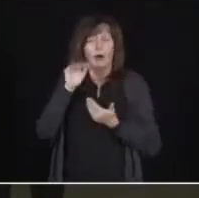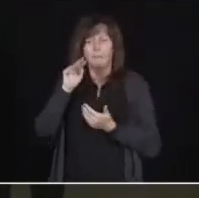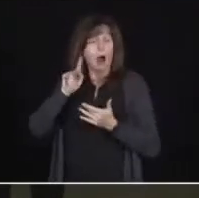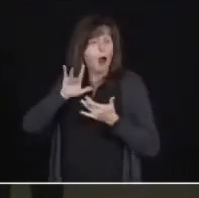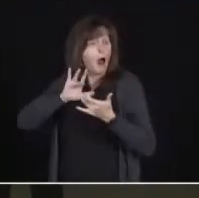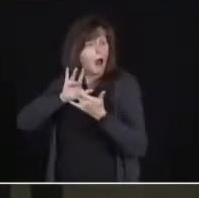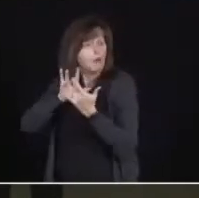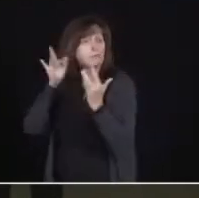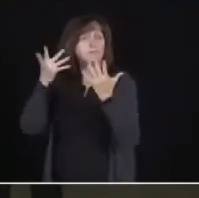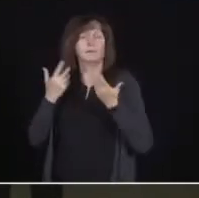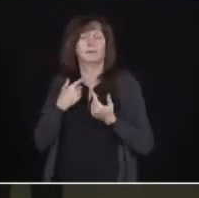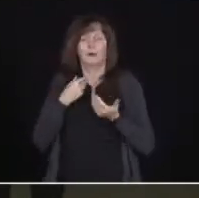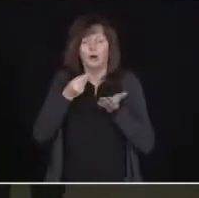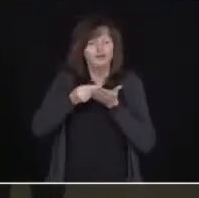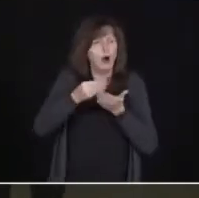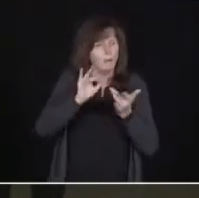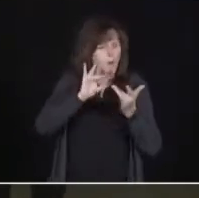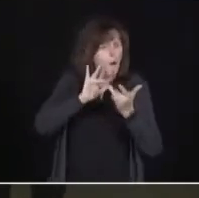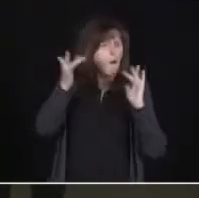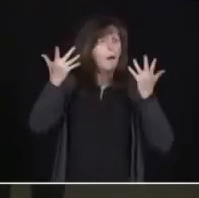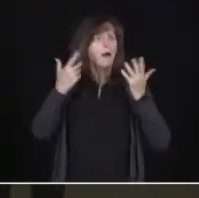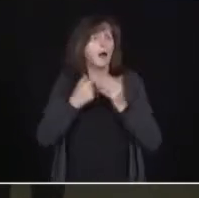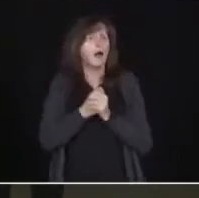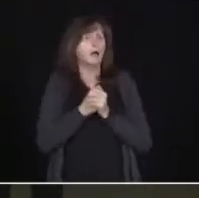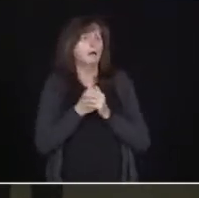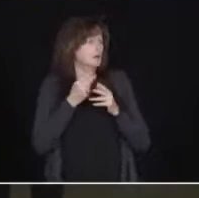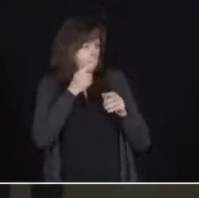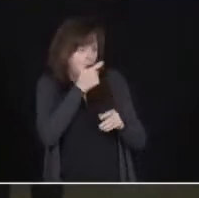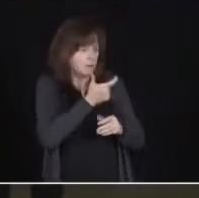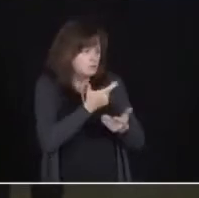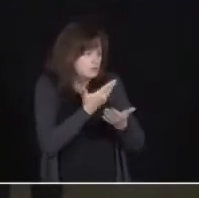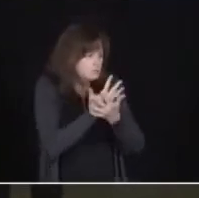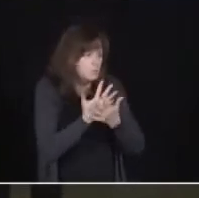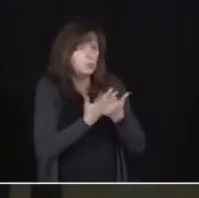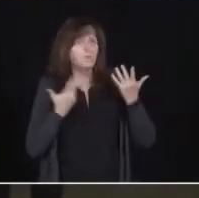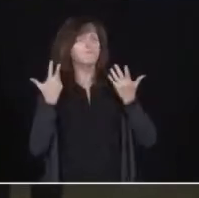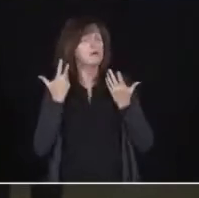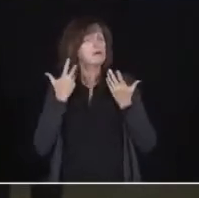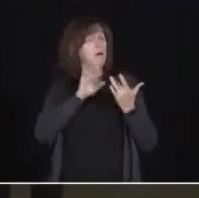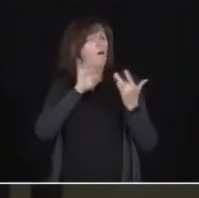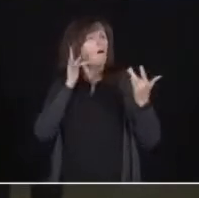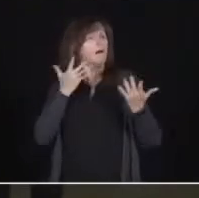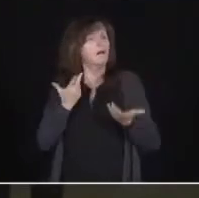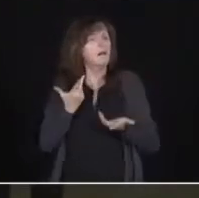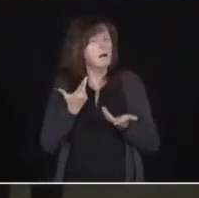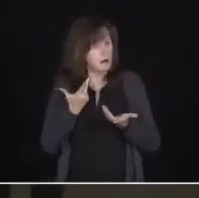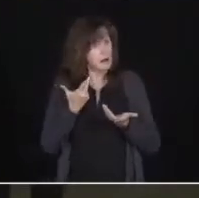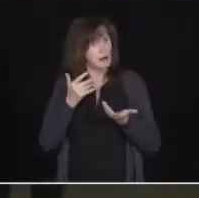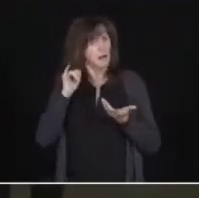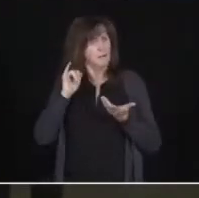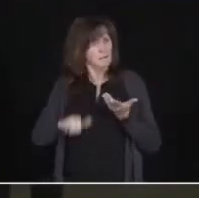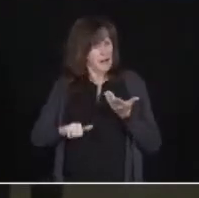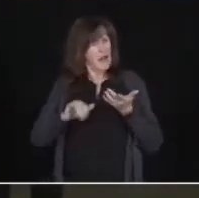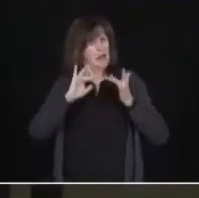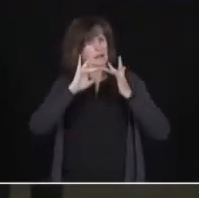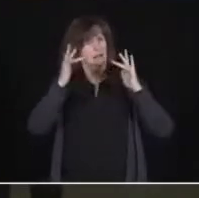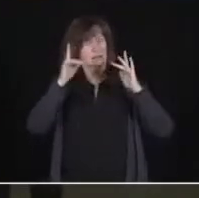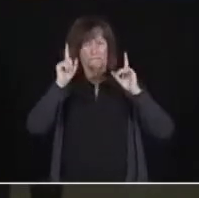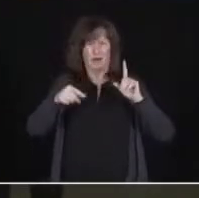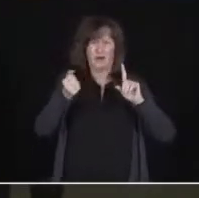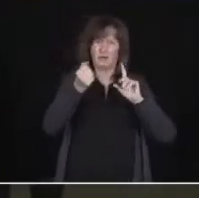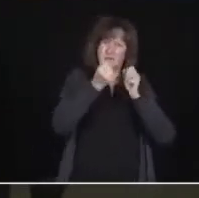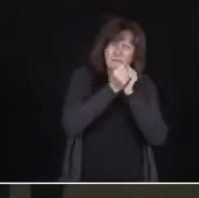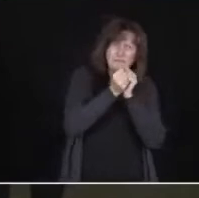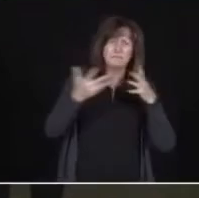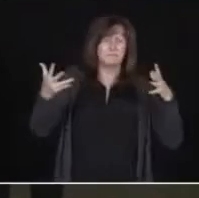movie. High-speed internet and cell service are also critical importance to ensure more Ontario